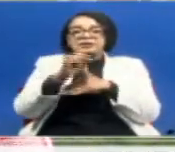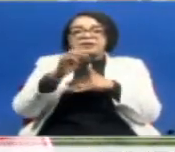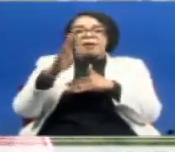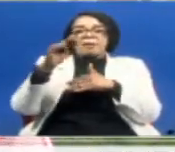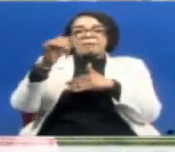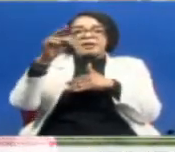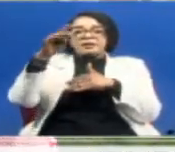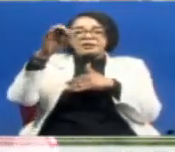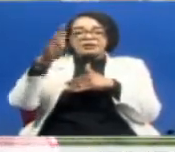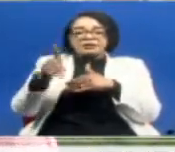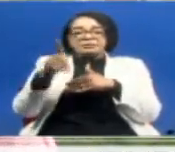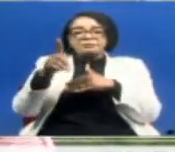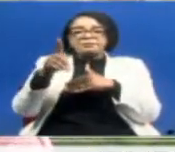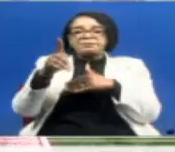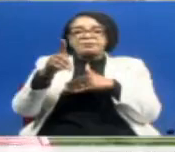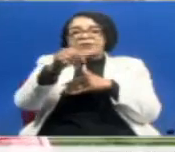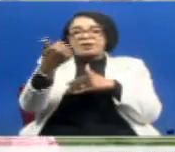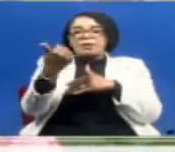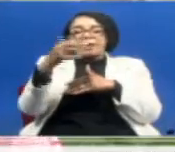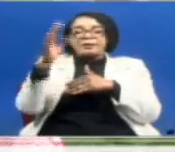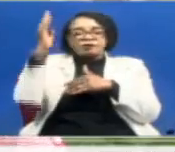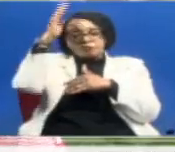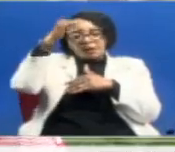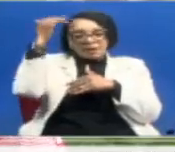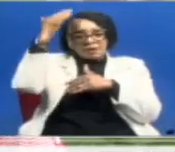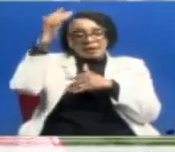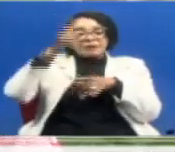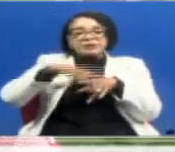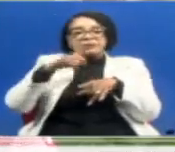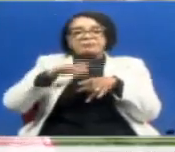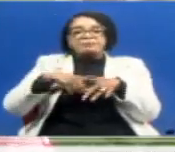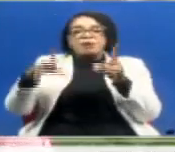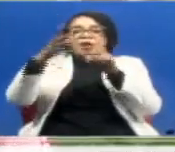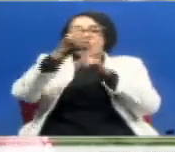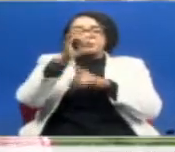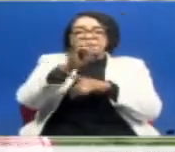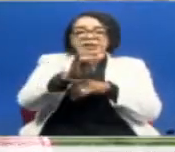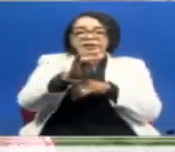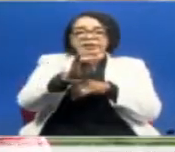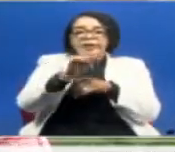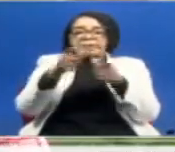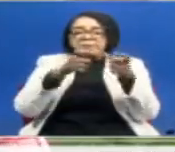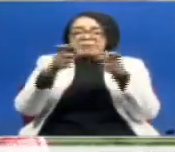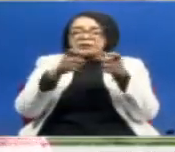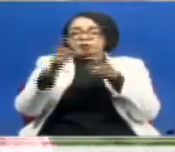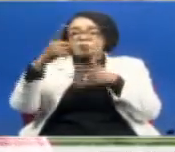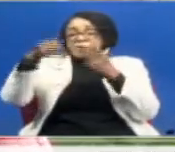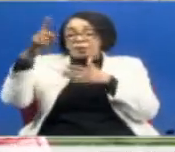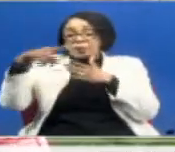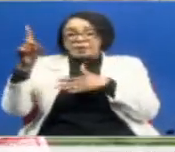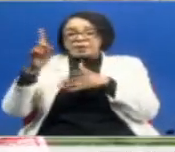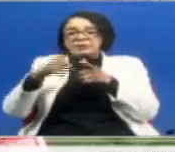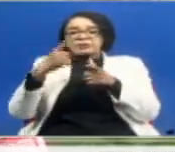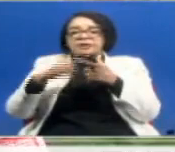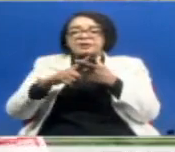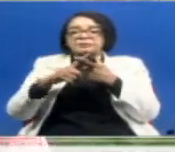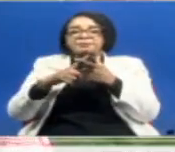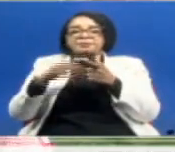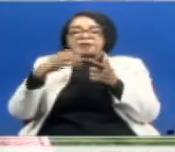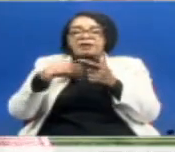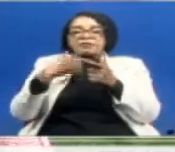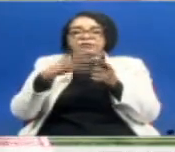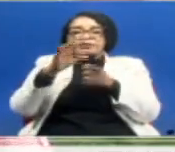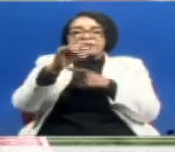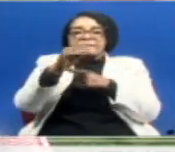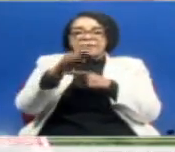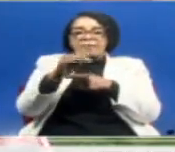one in Uruguay, then there's the other one in Dubai. Once we accomplish that and manage to get wins out of that, get back into the HSBC Series, that